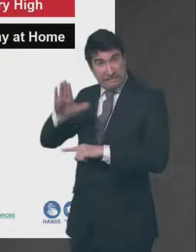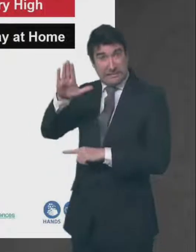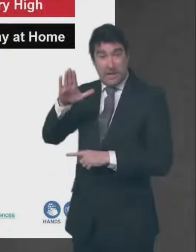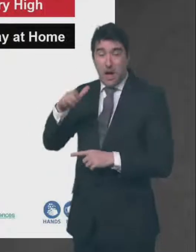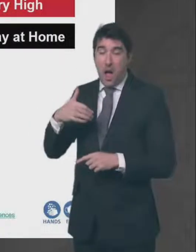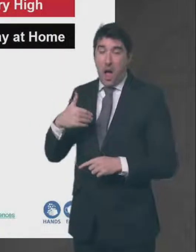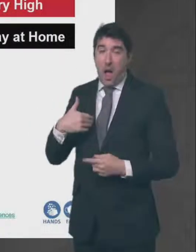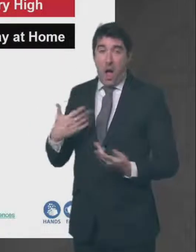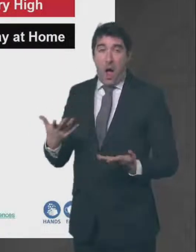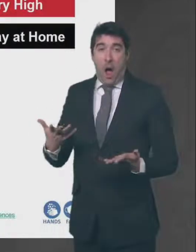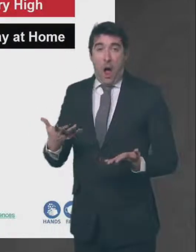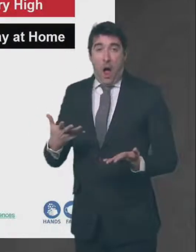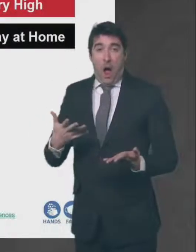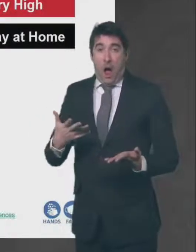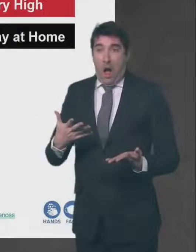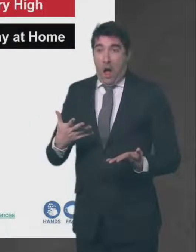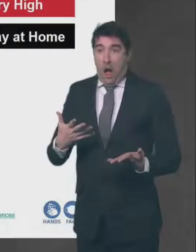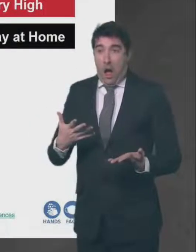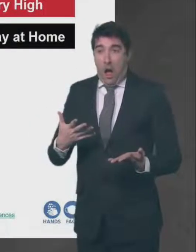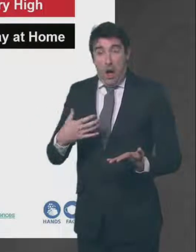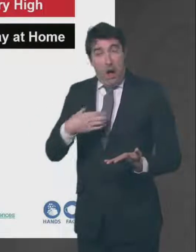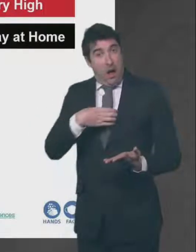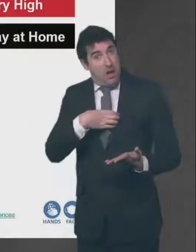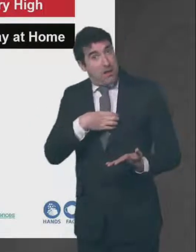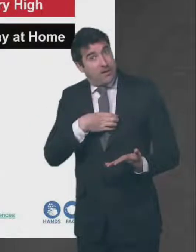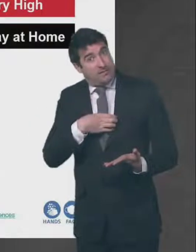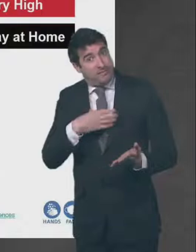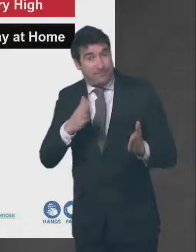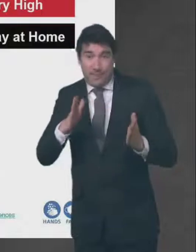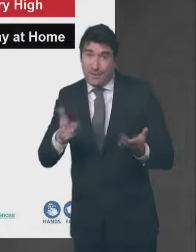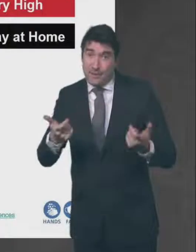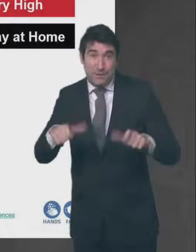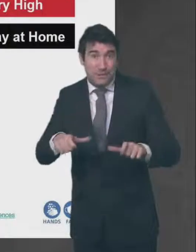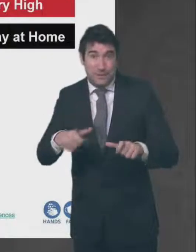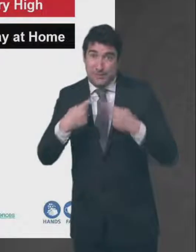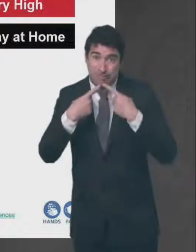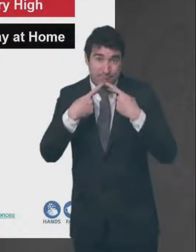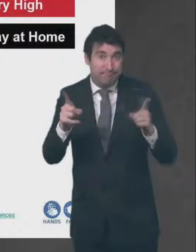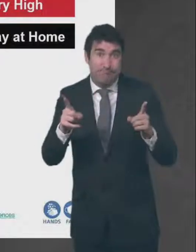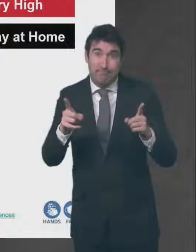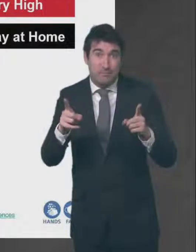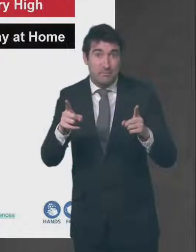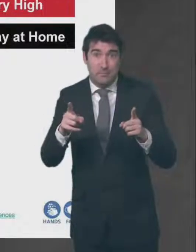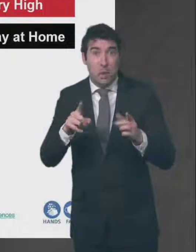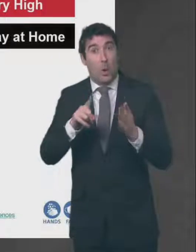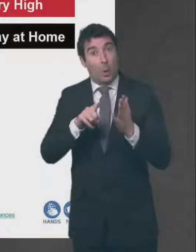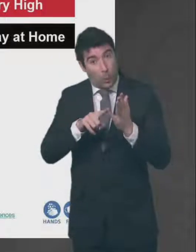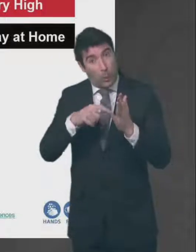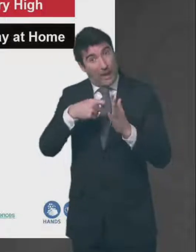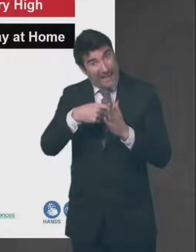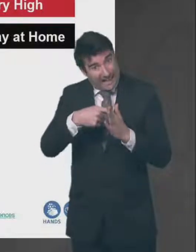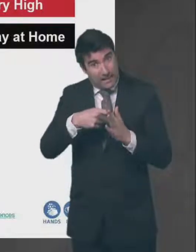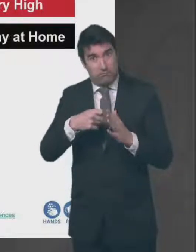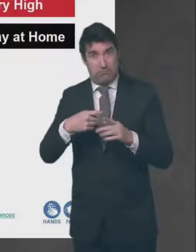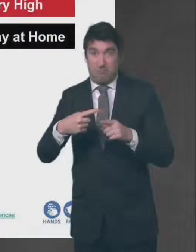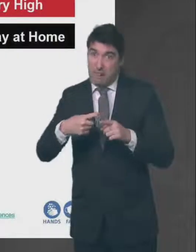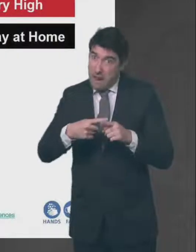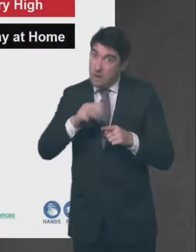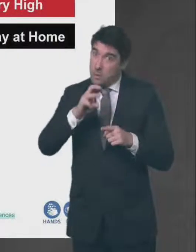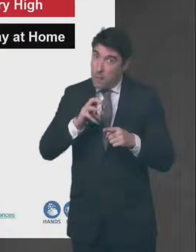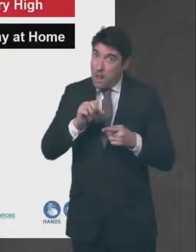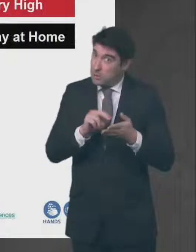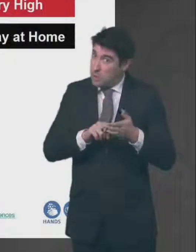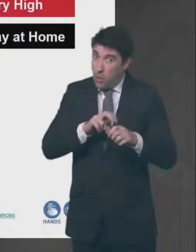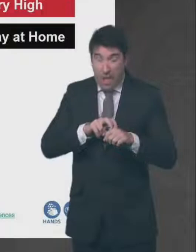to The Merseyside to go situation in shopping. the UK They won't be able to go to precarious restaurants in and many pubs because parts restaurants and already, pubs will be shut. particularly But everyone is going to go to southeast of